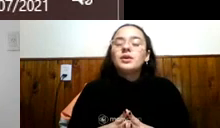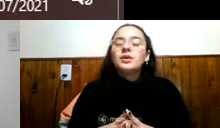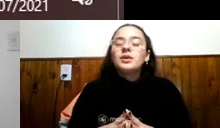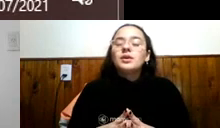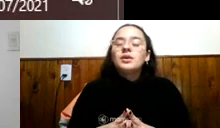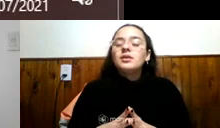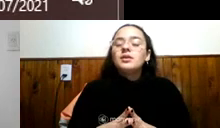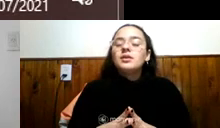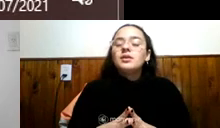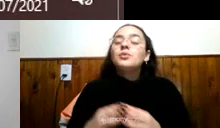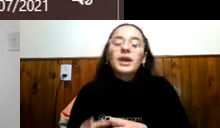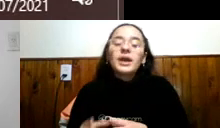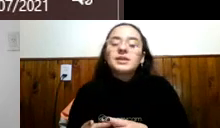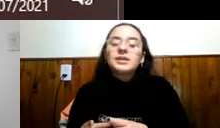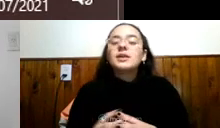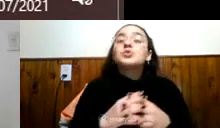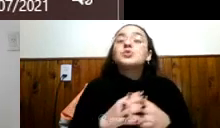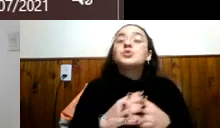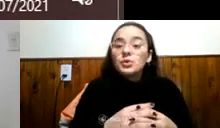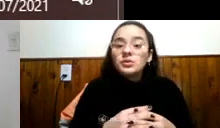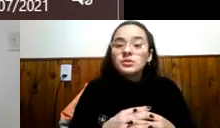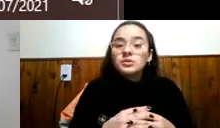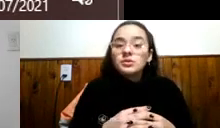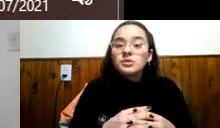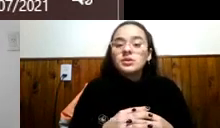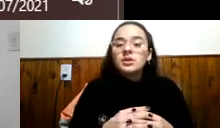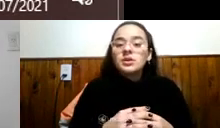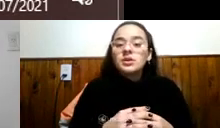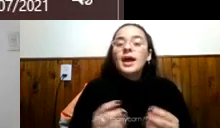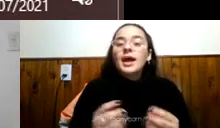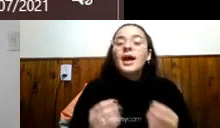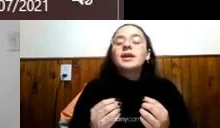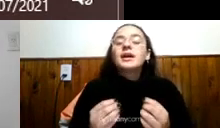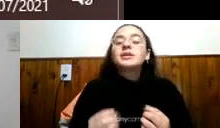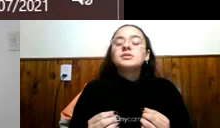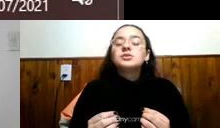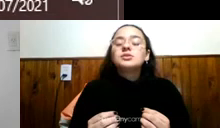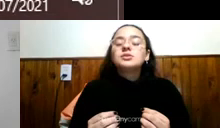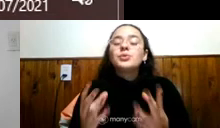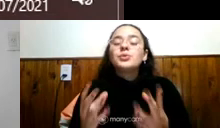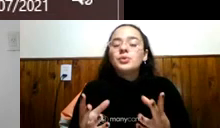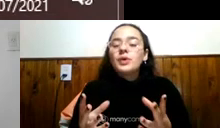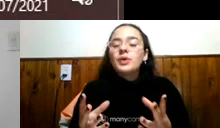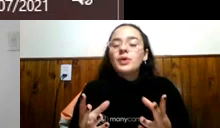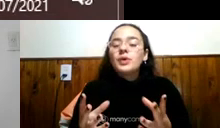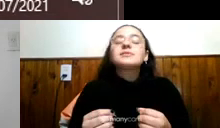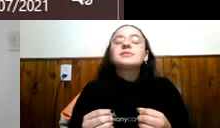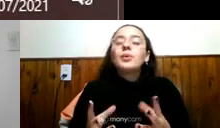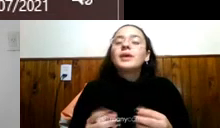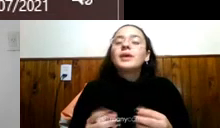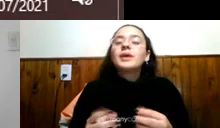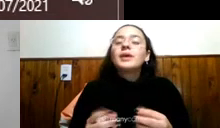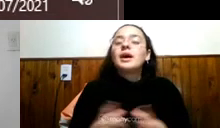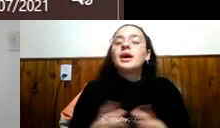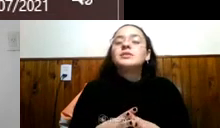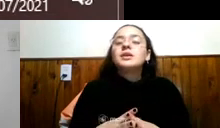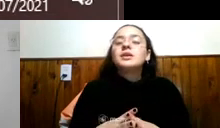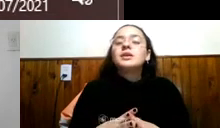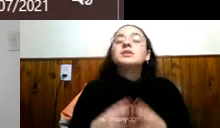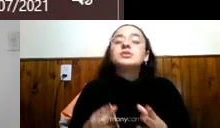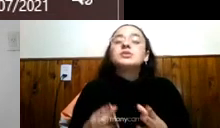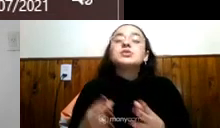new ways and new tools, I can show and tell and